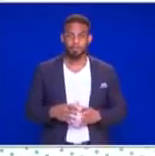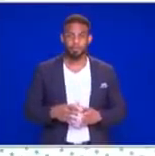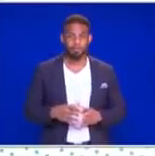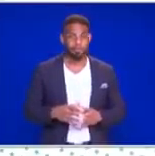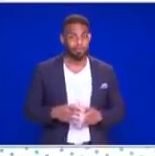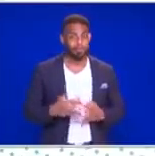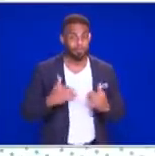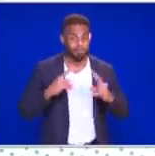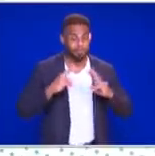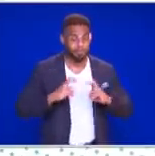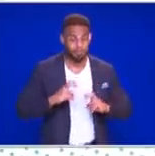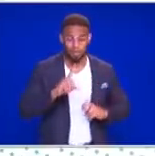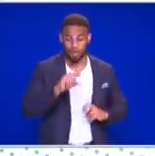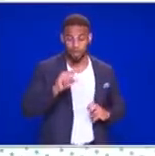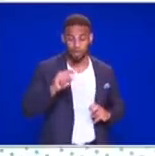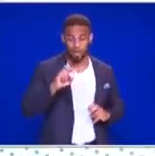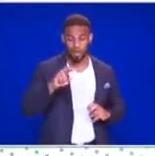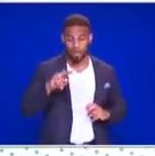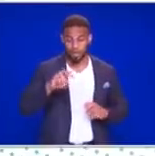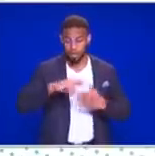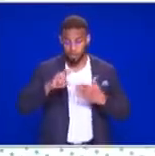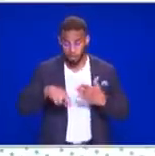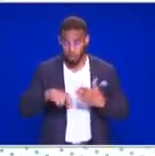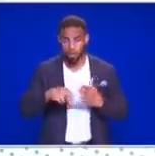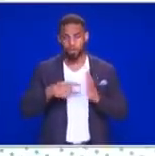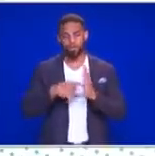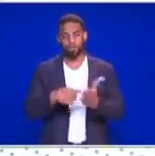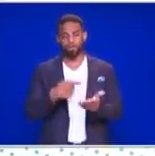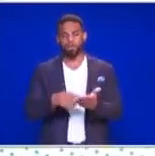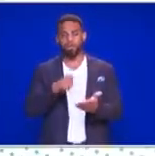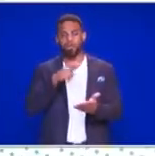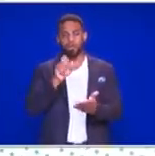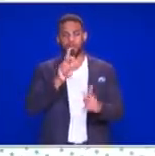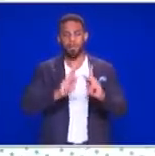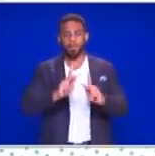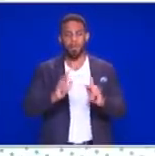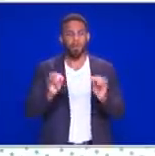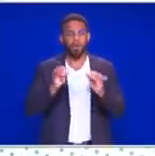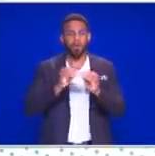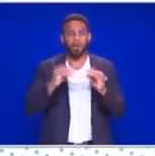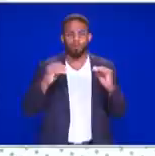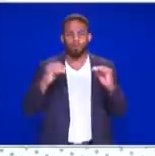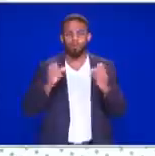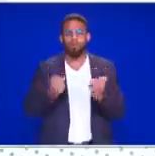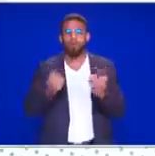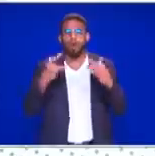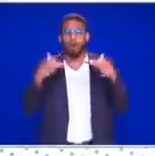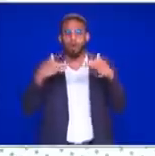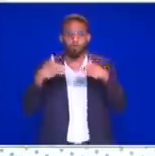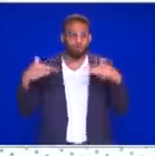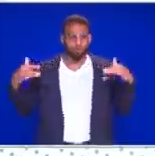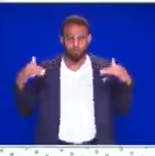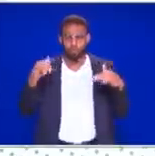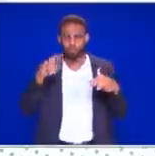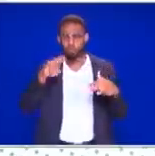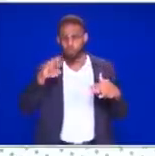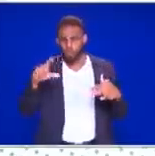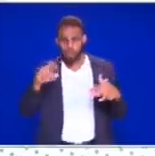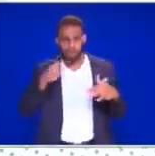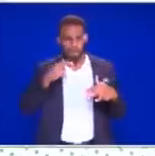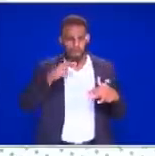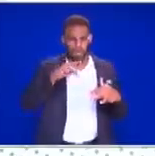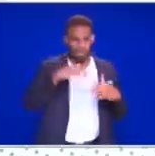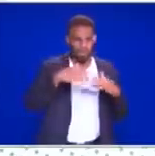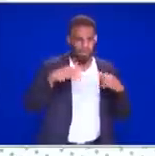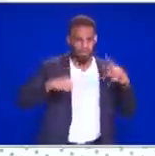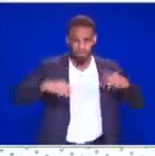Our analysis of the 2020 census results show that the U.S. population is much more multiracial and more racially and ethnically